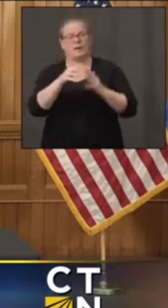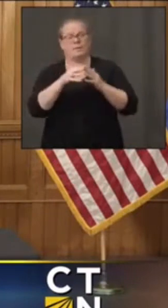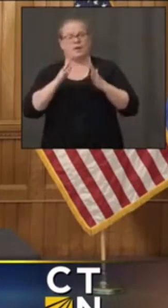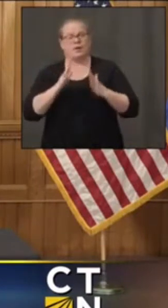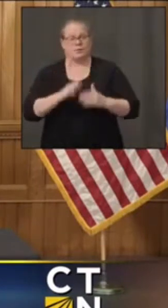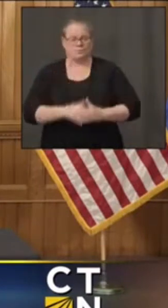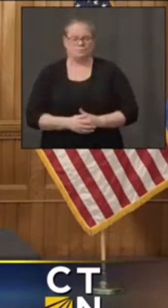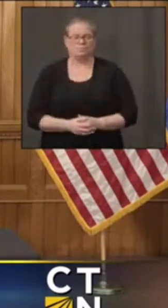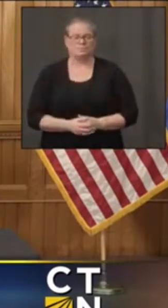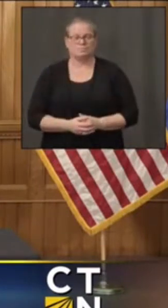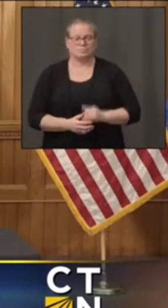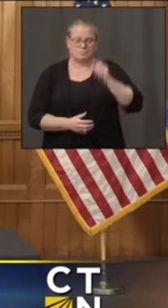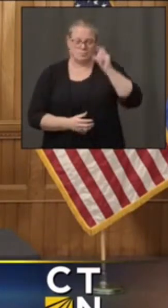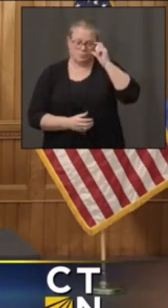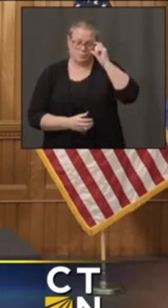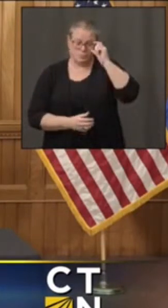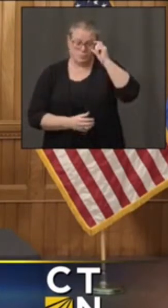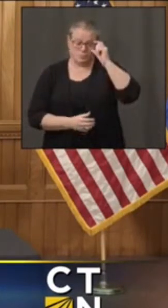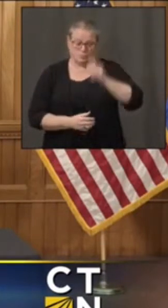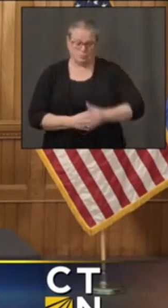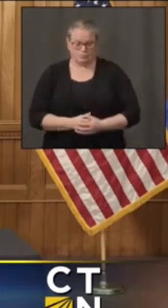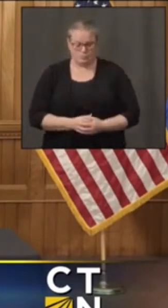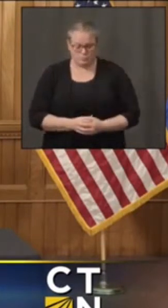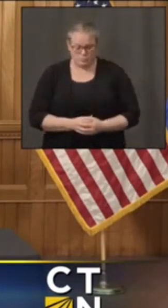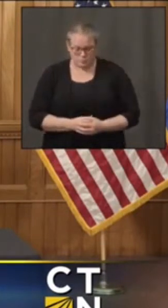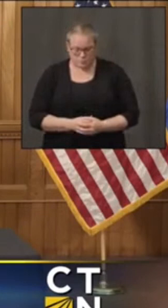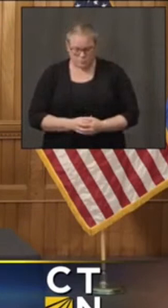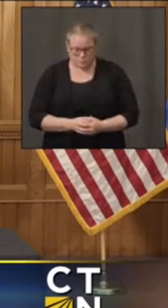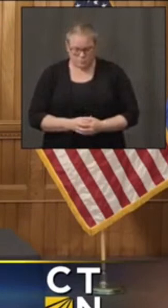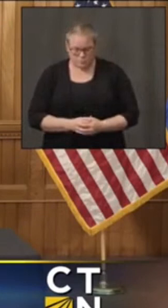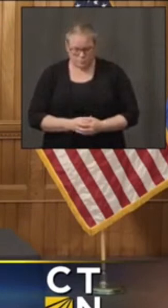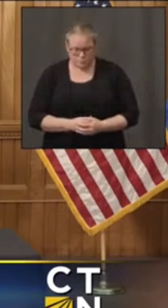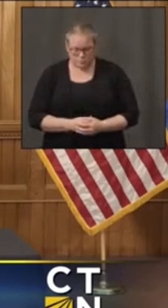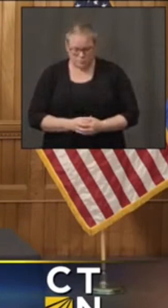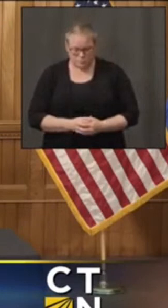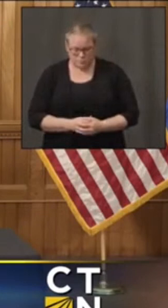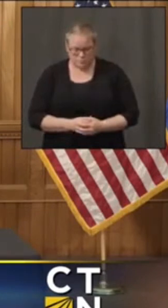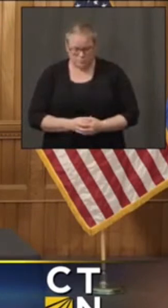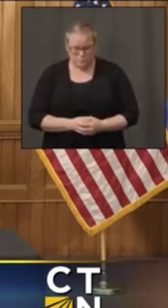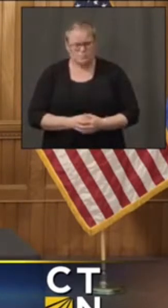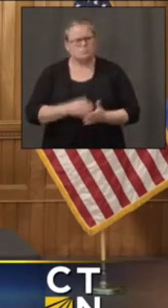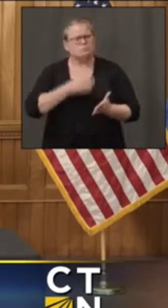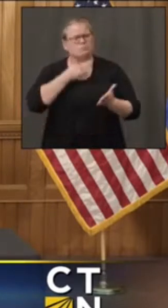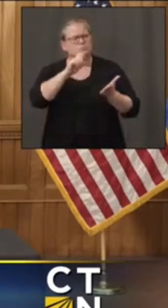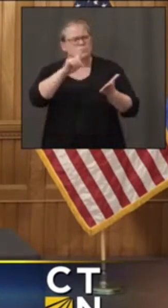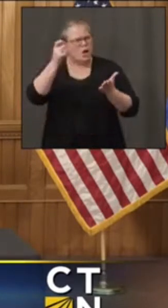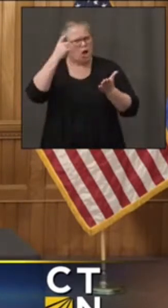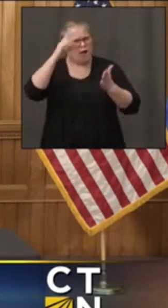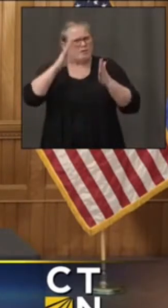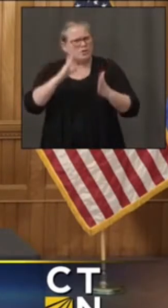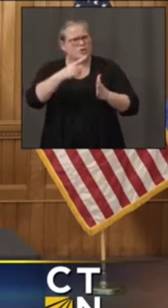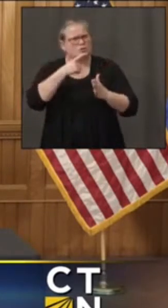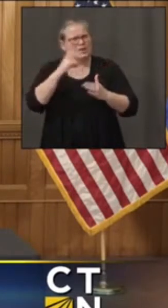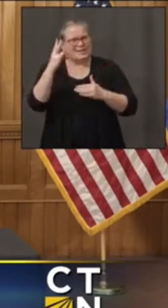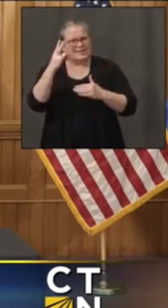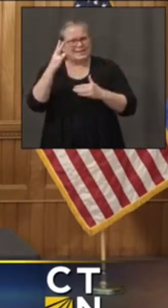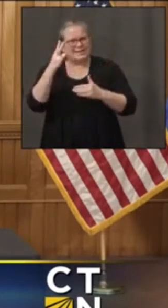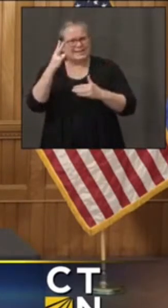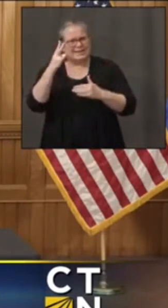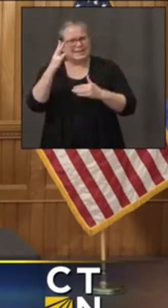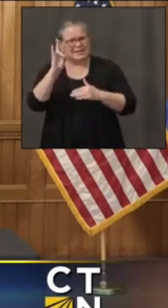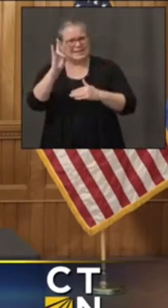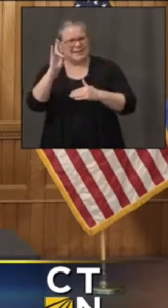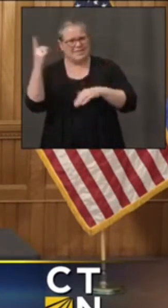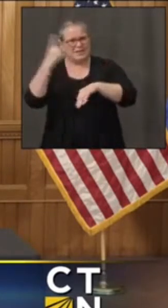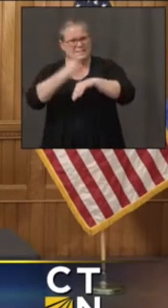Thank you. Just want to clear something up. Governor, at the beginning, did you say that the 7-day average is 2.6%